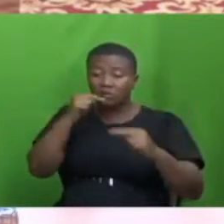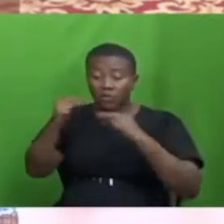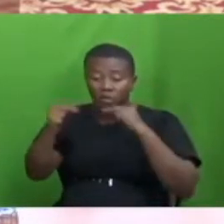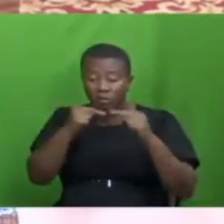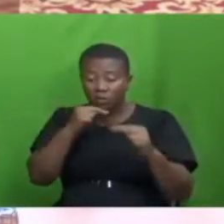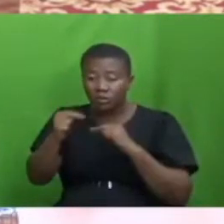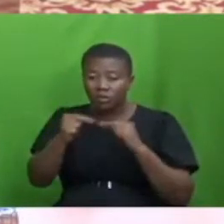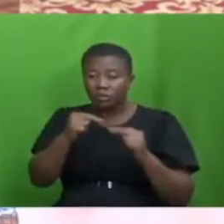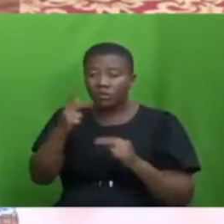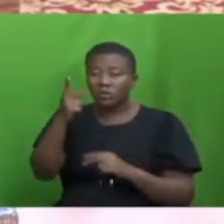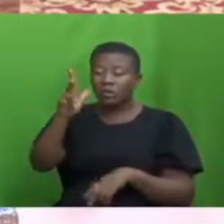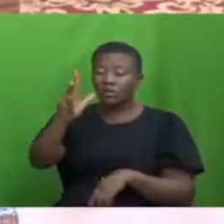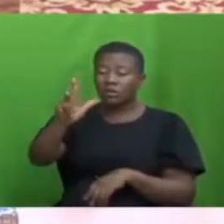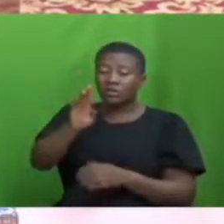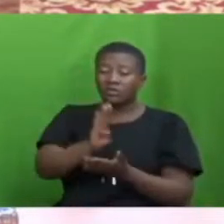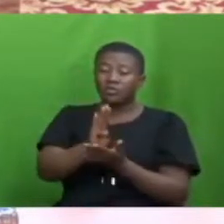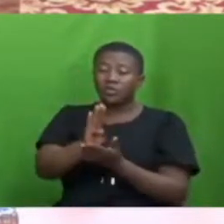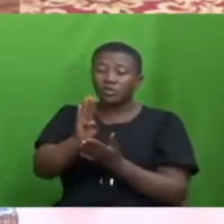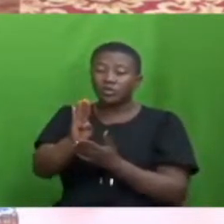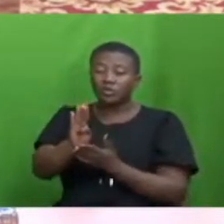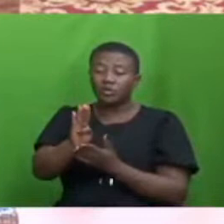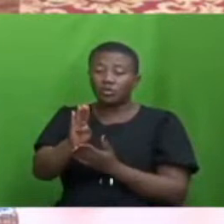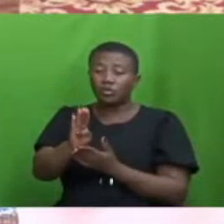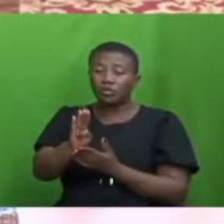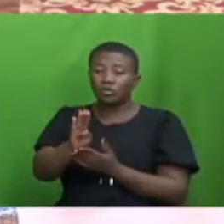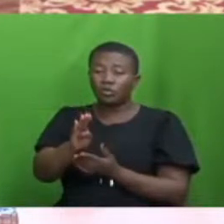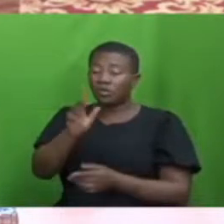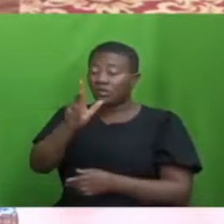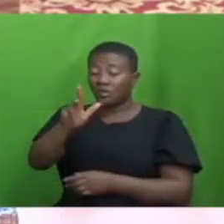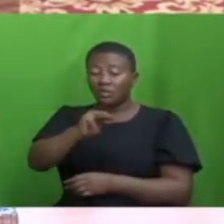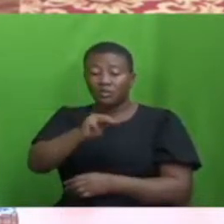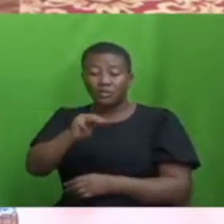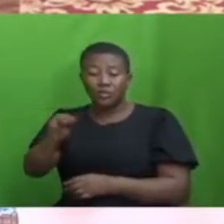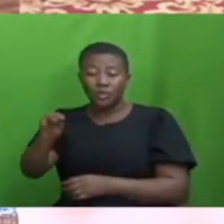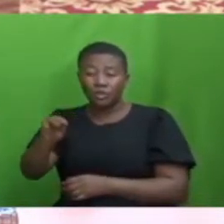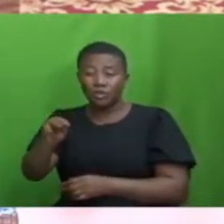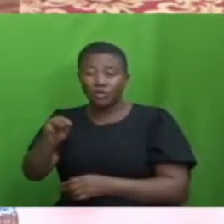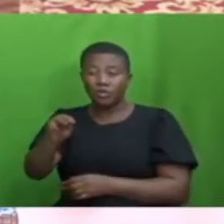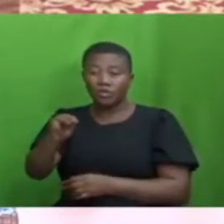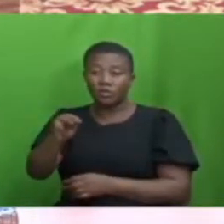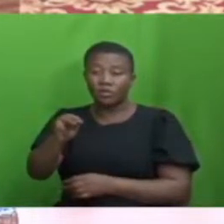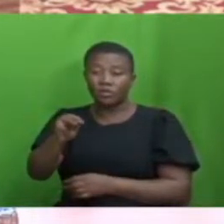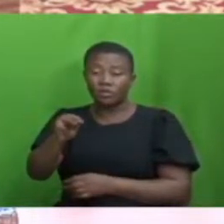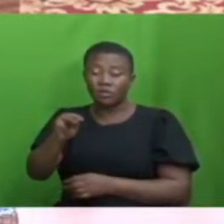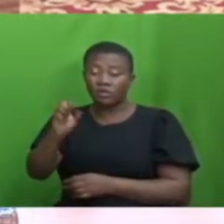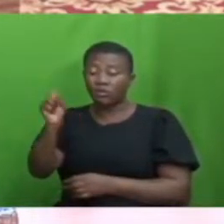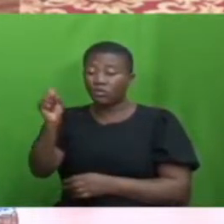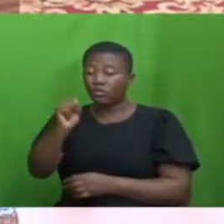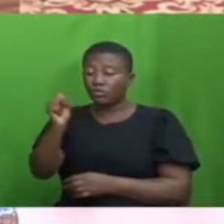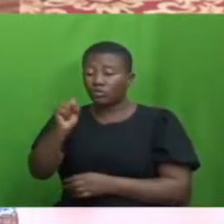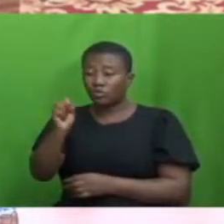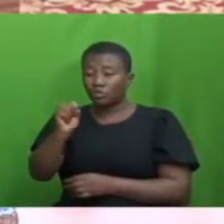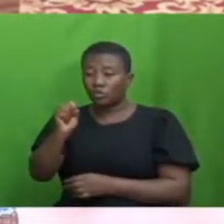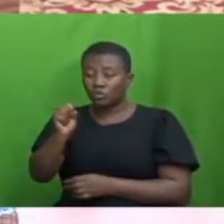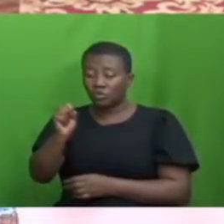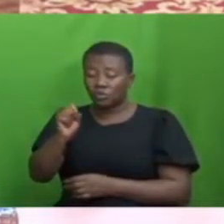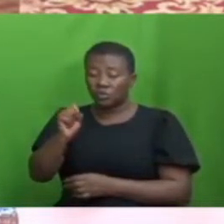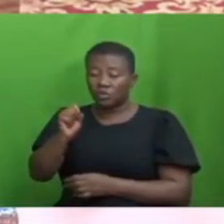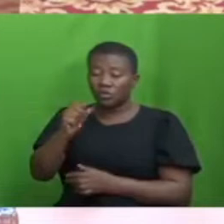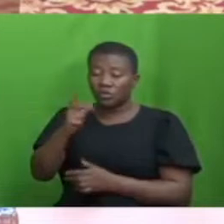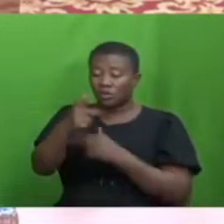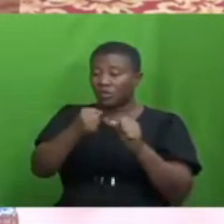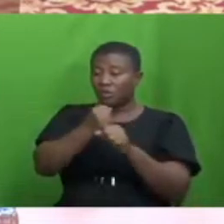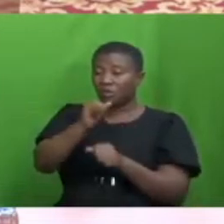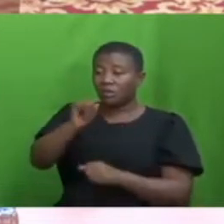$3 billion US 3-year IMF's